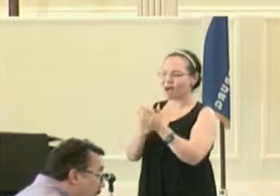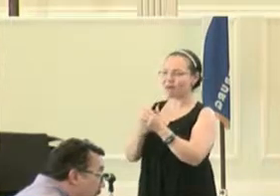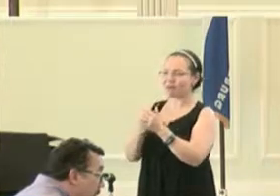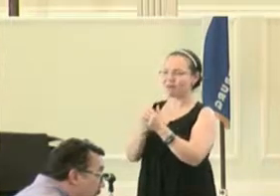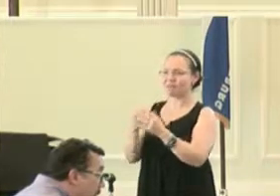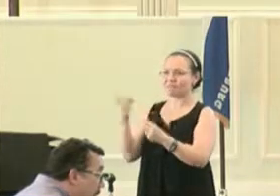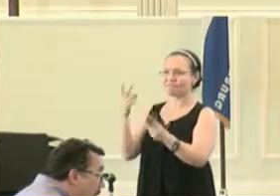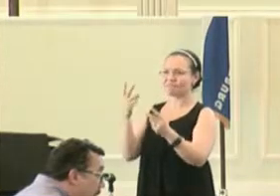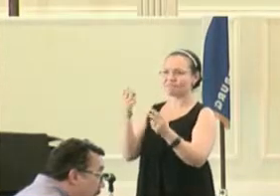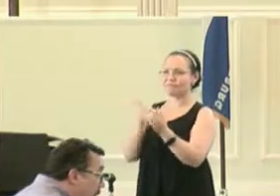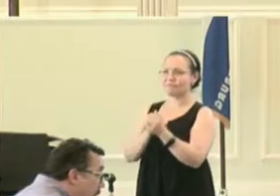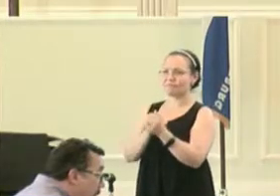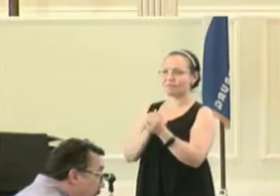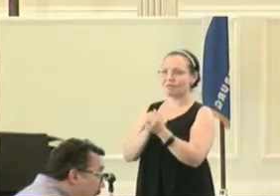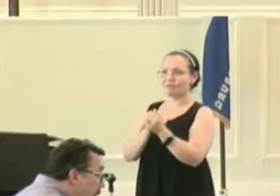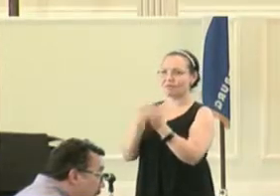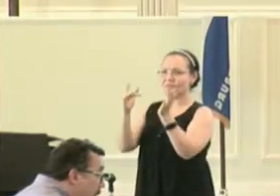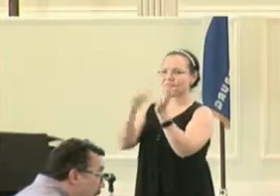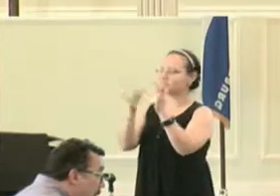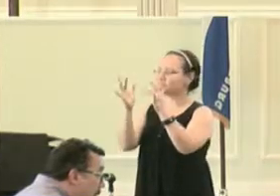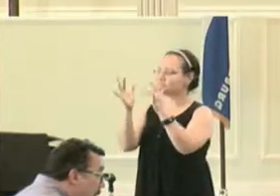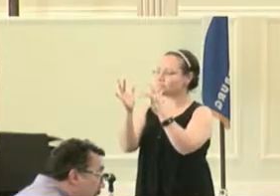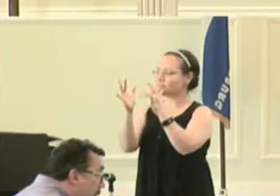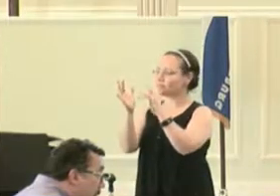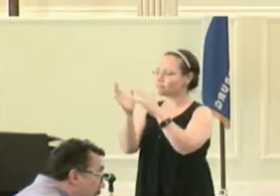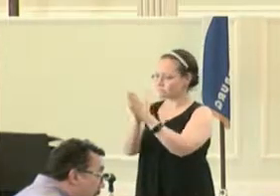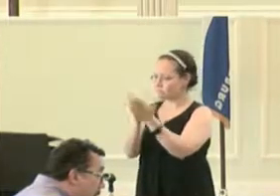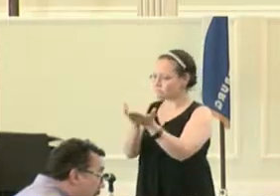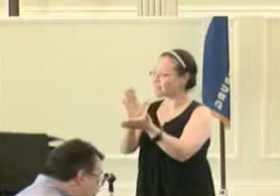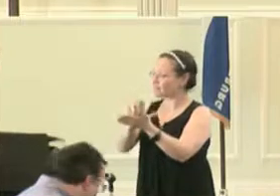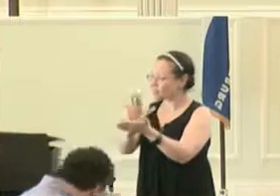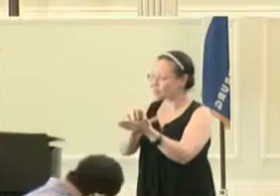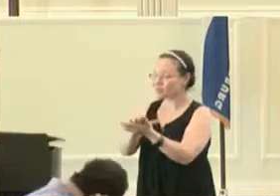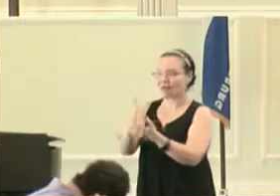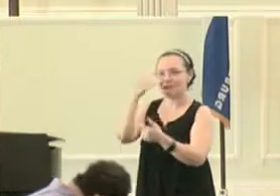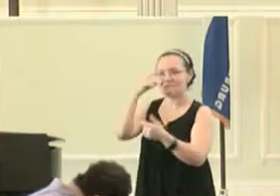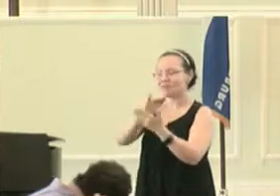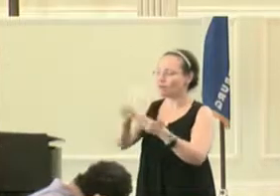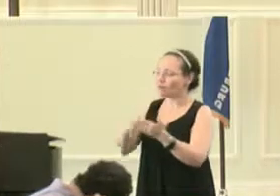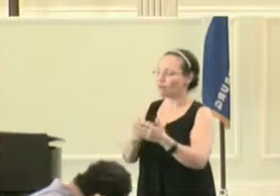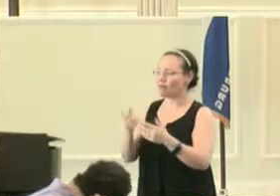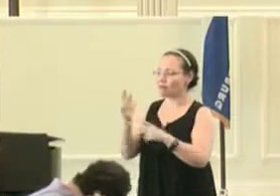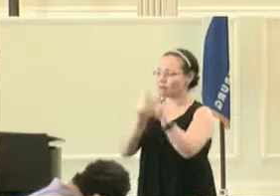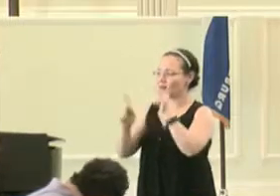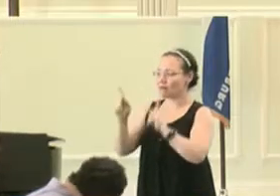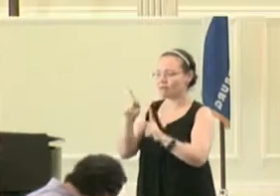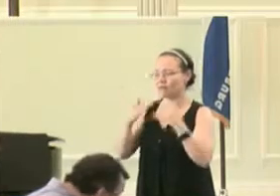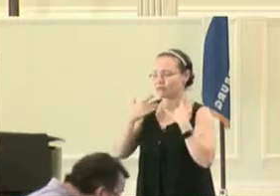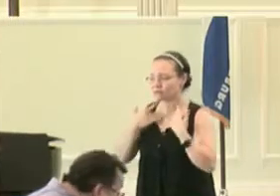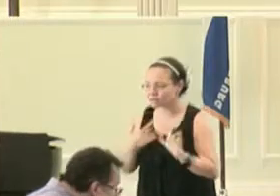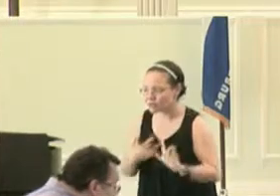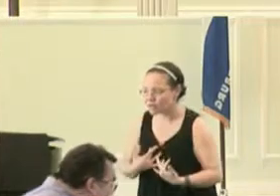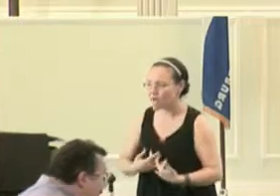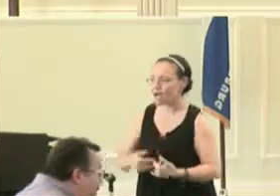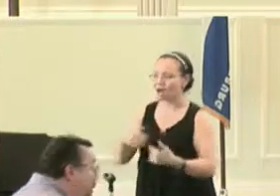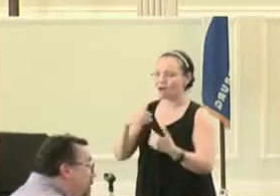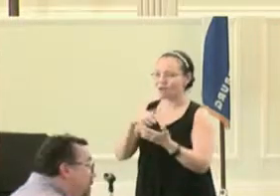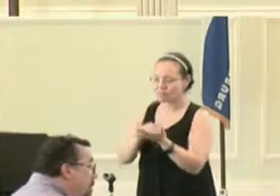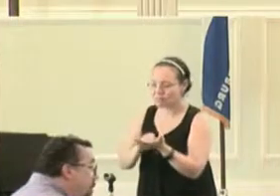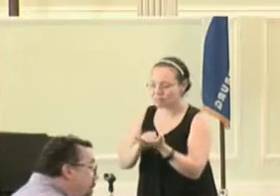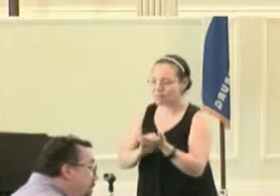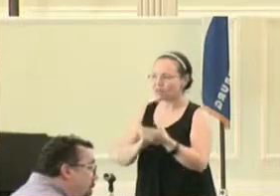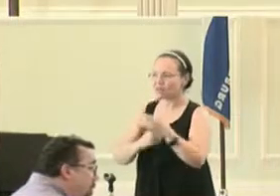to feed them. But these people were so hungry and so tired because they had walked so far to see